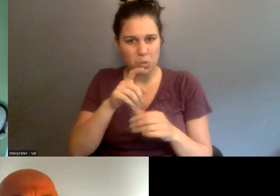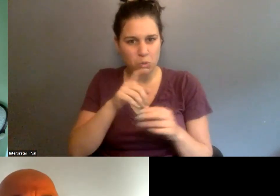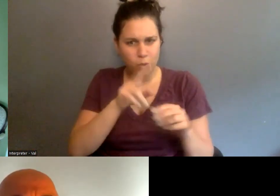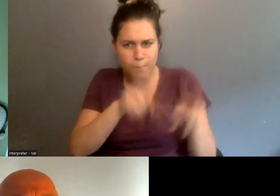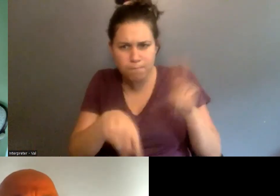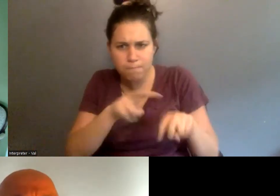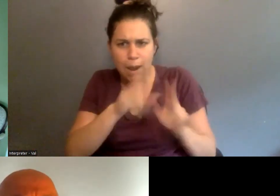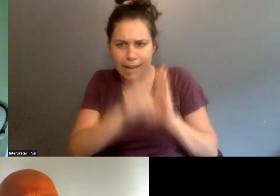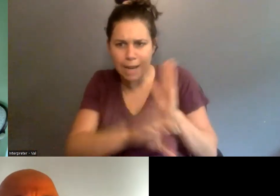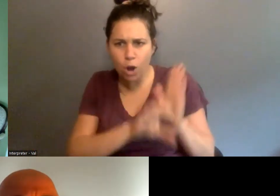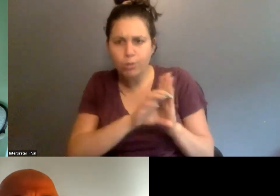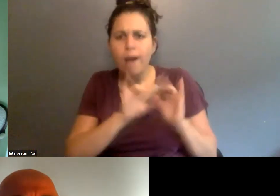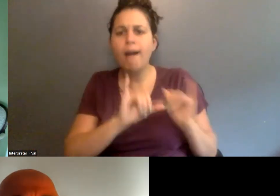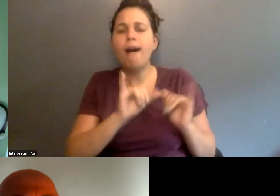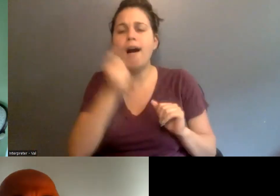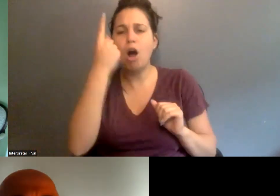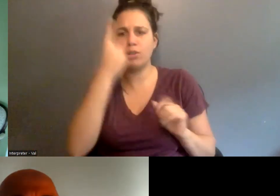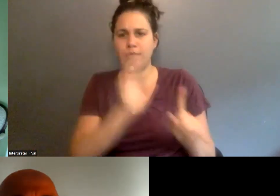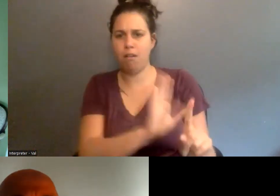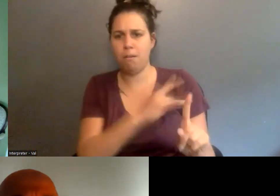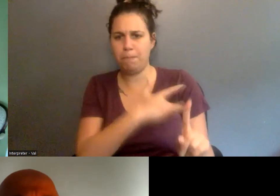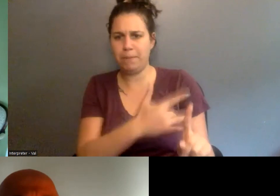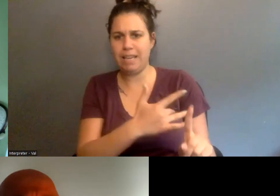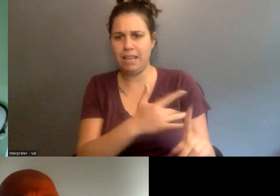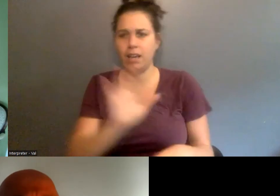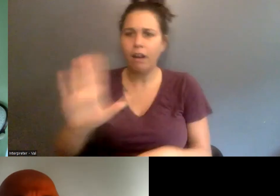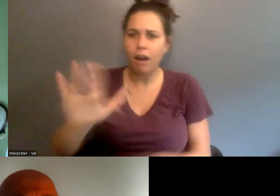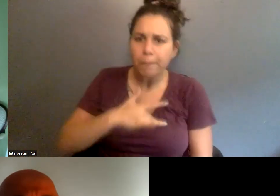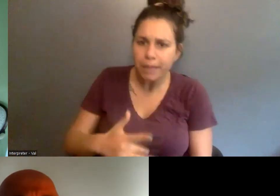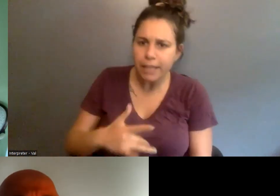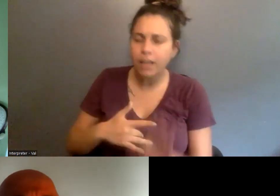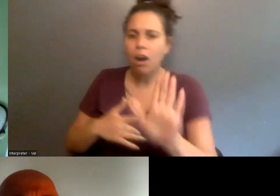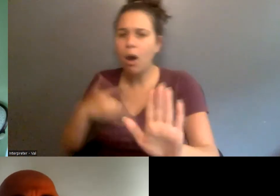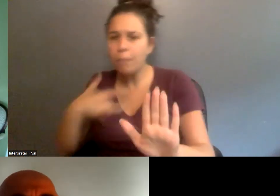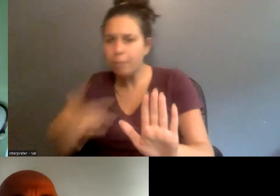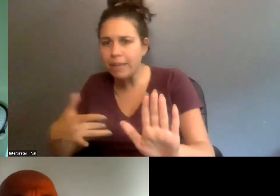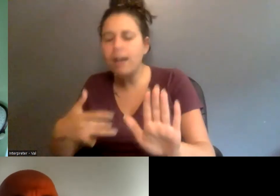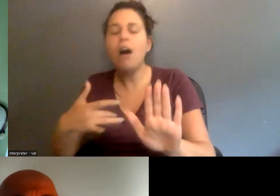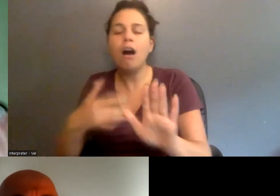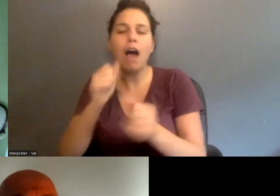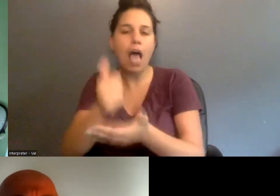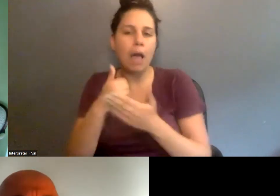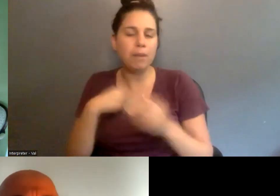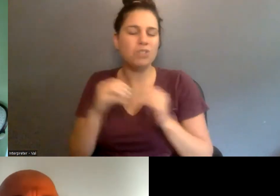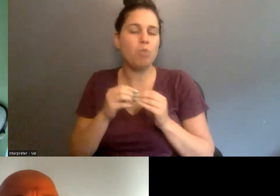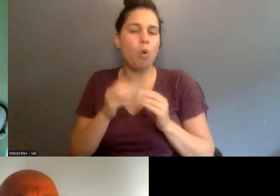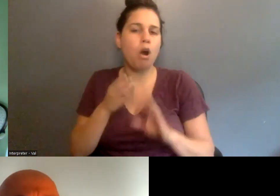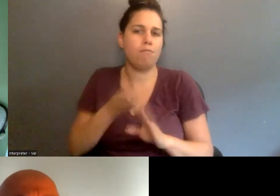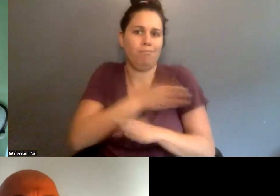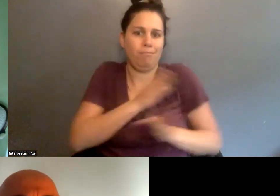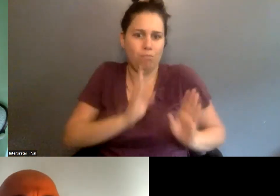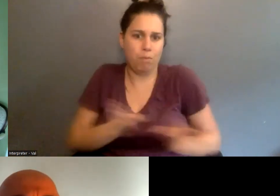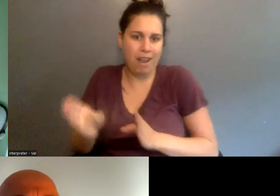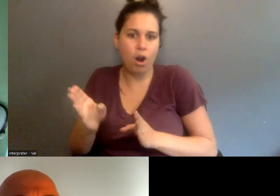differences between these populations that might allow us to be even more proactive in designing interventions. So